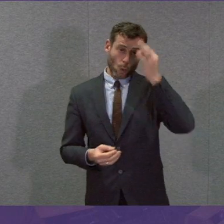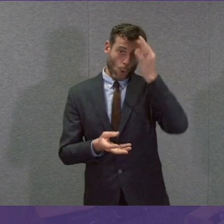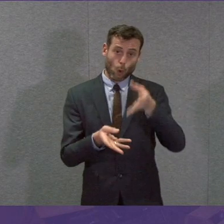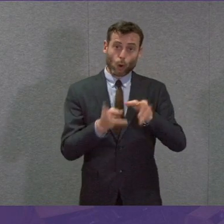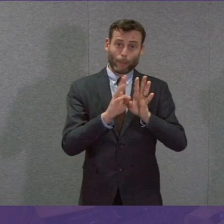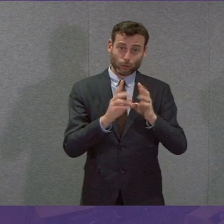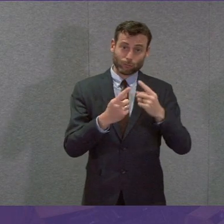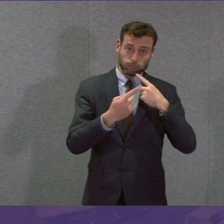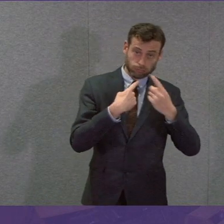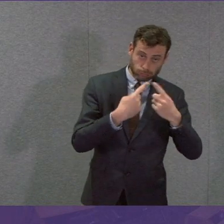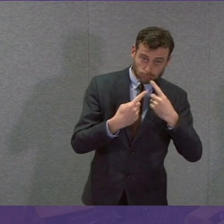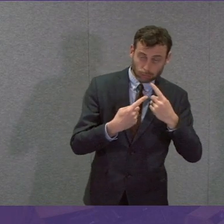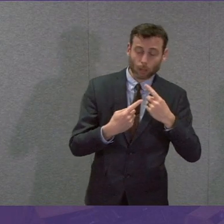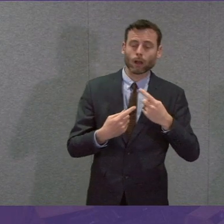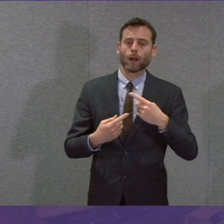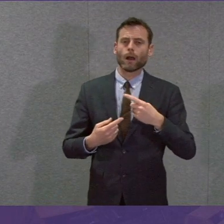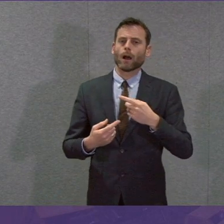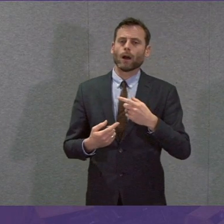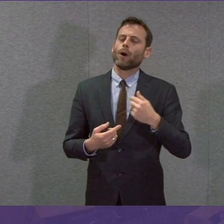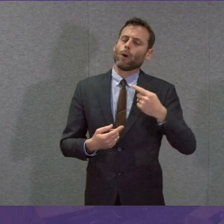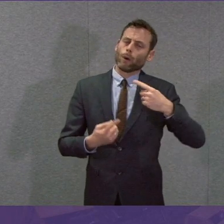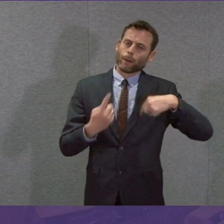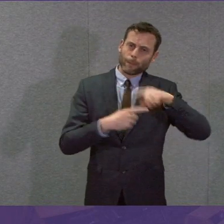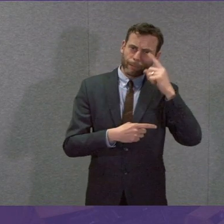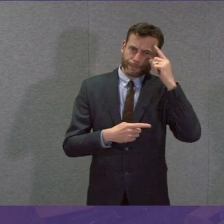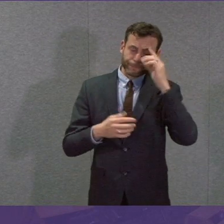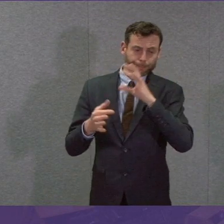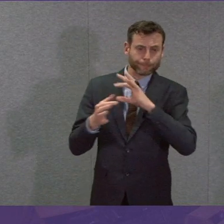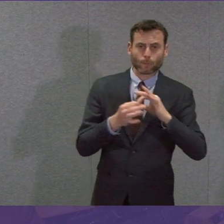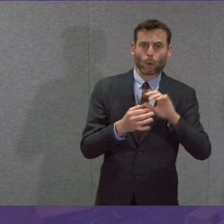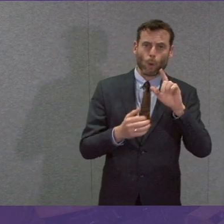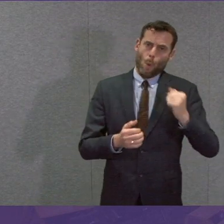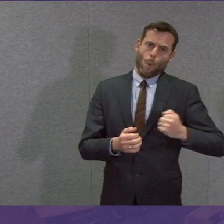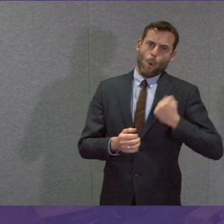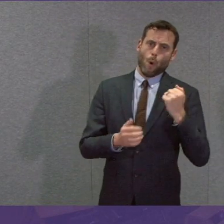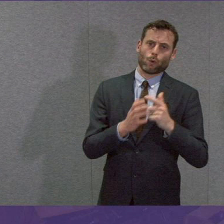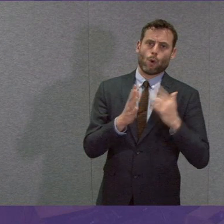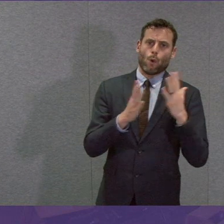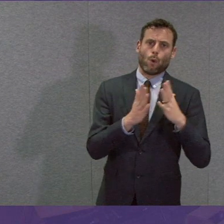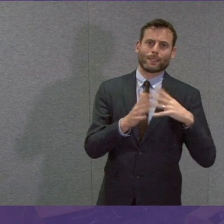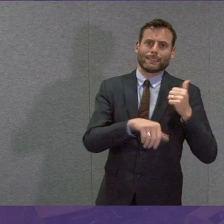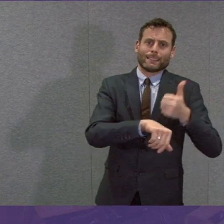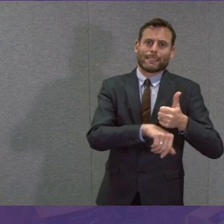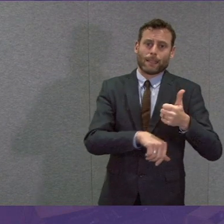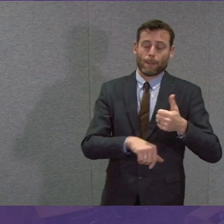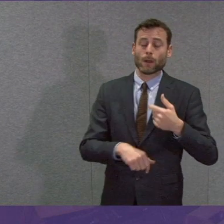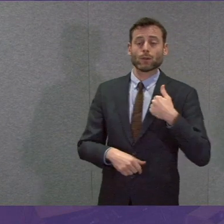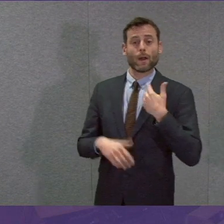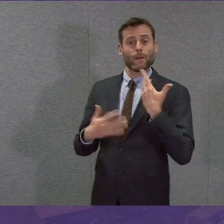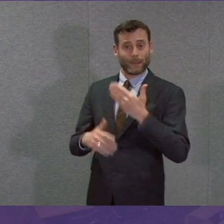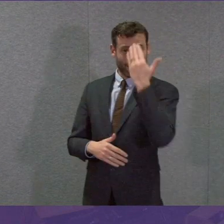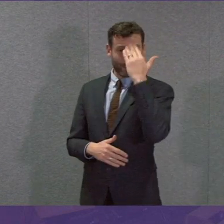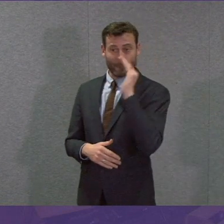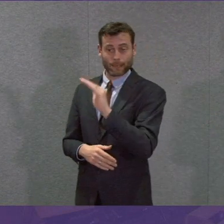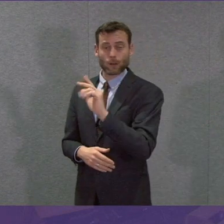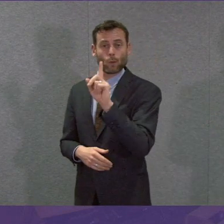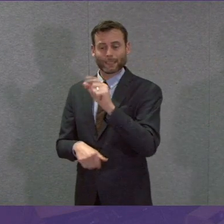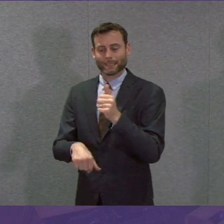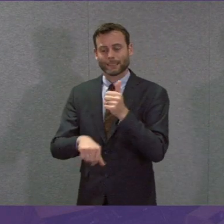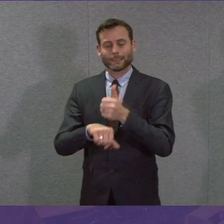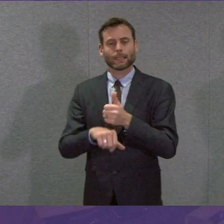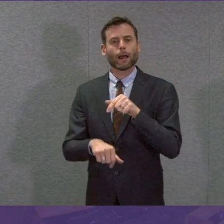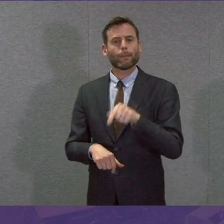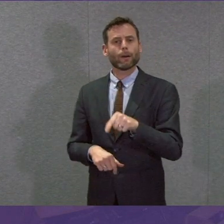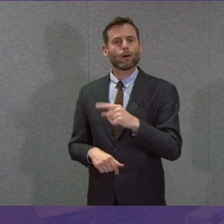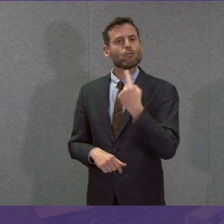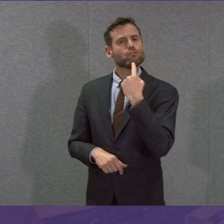to them again as we develop our own legislation. And I have indicated that I want to make sure that we put in place a reporting function here,